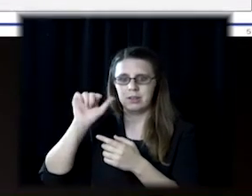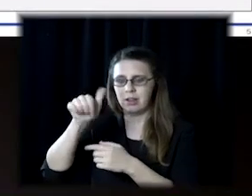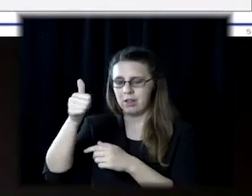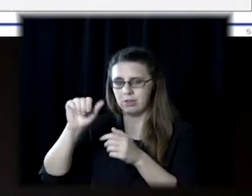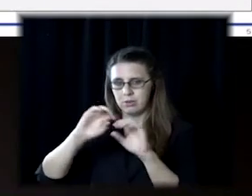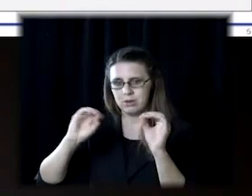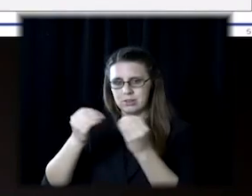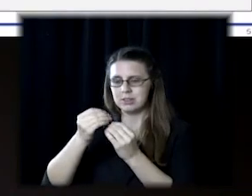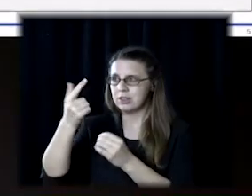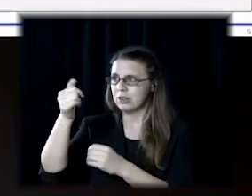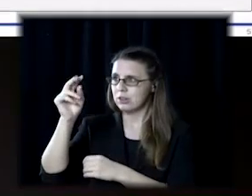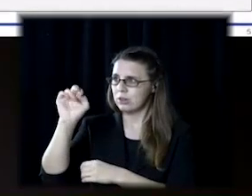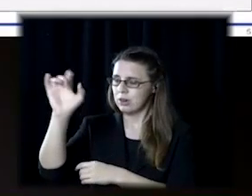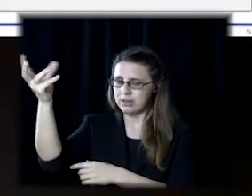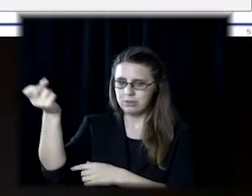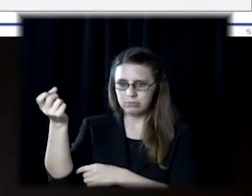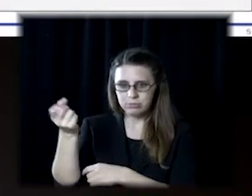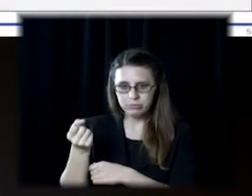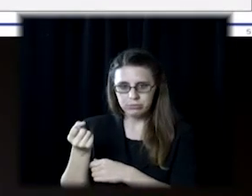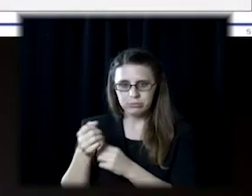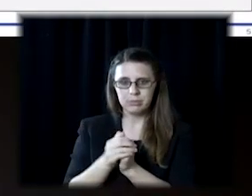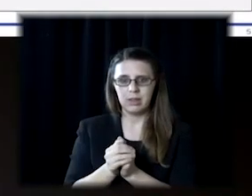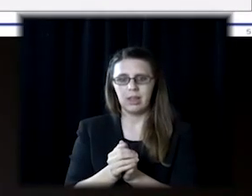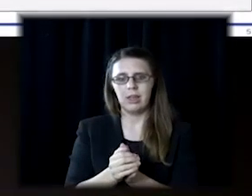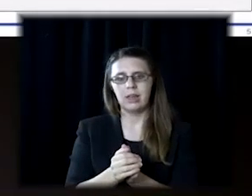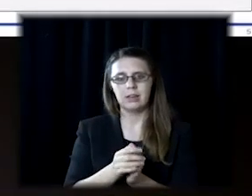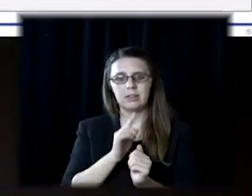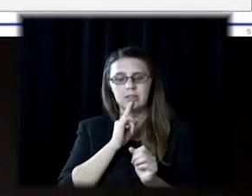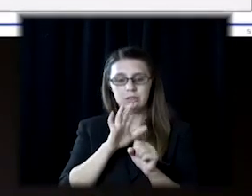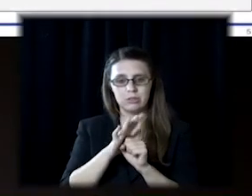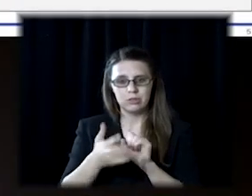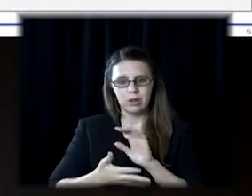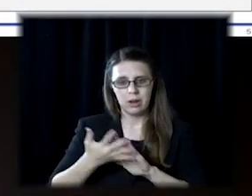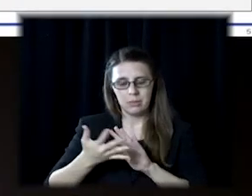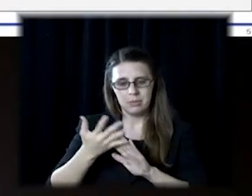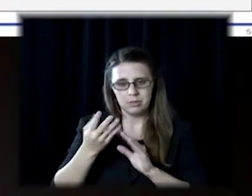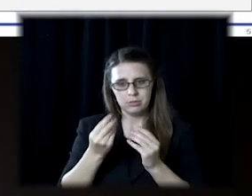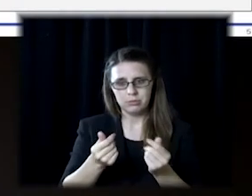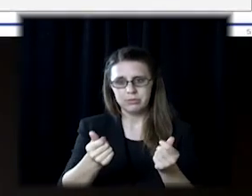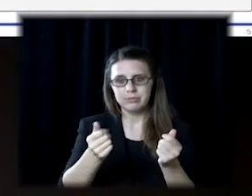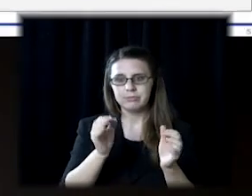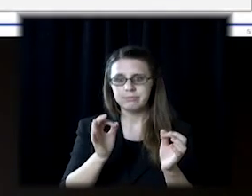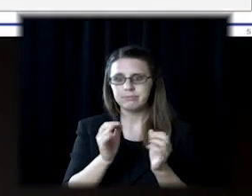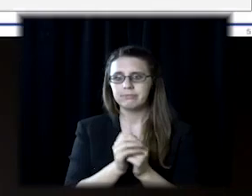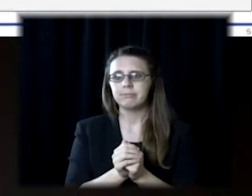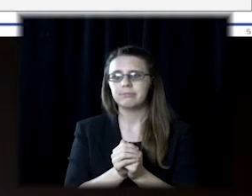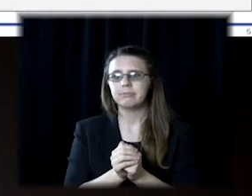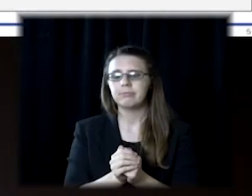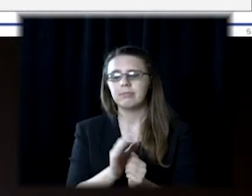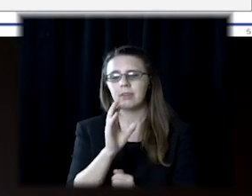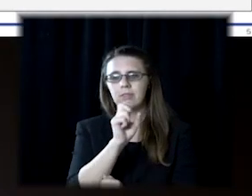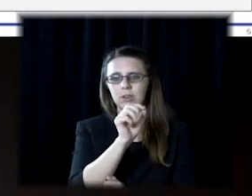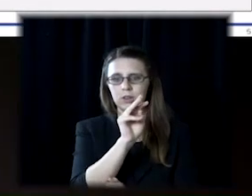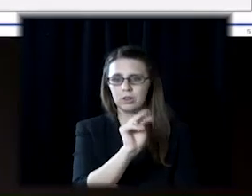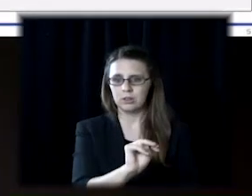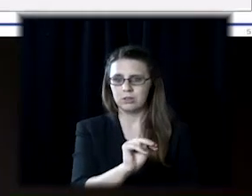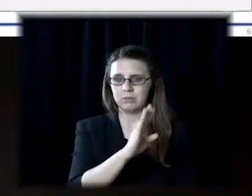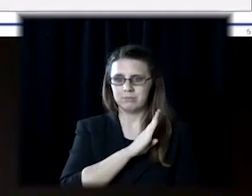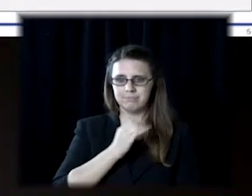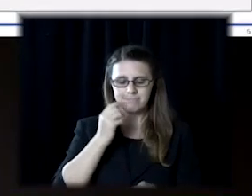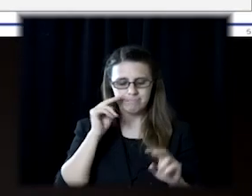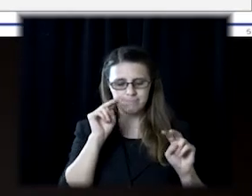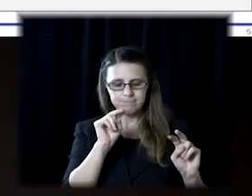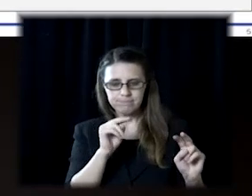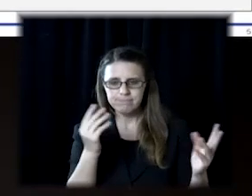organizations, and then ensure operational efficiencies. Additionally, for CRIM, the Oversight Board will look to make sure the public corporation is